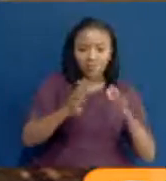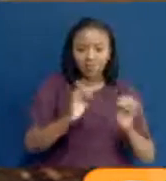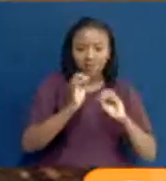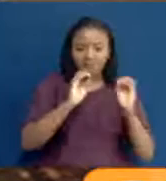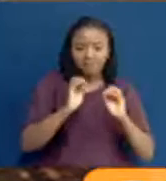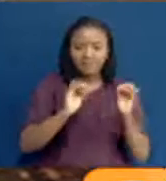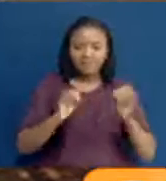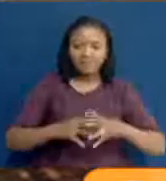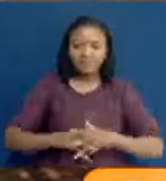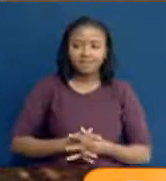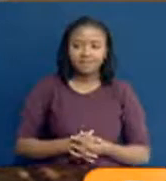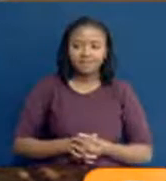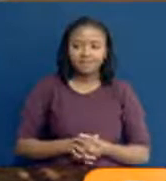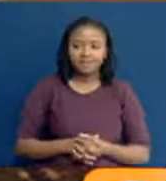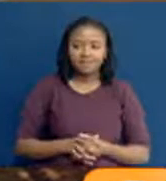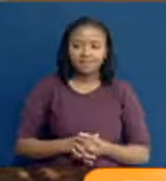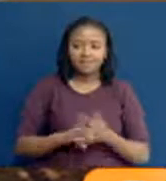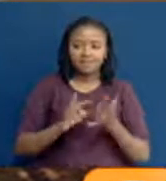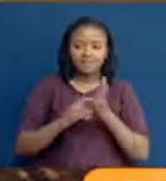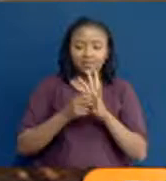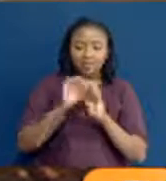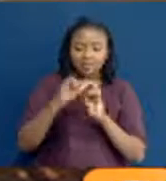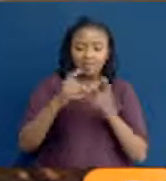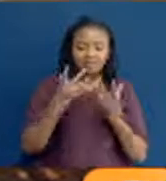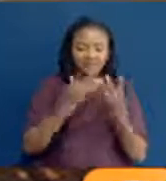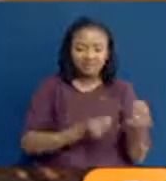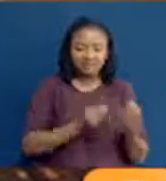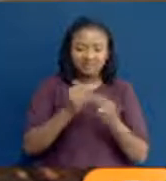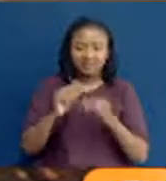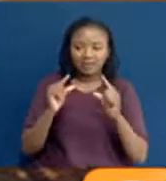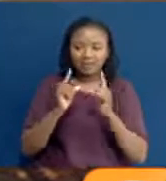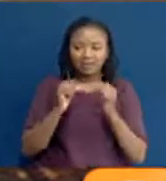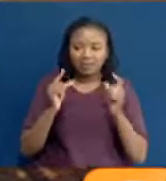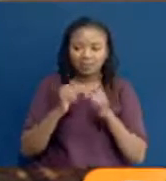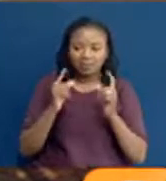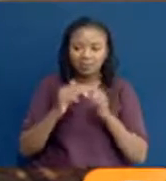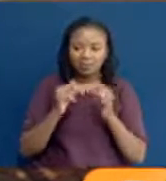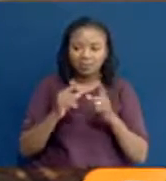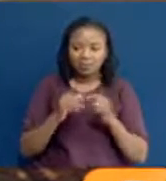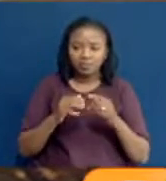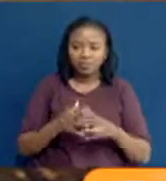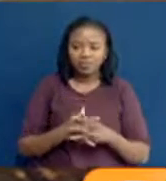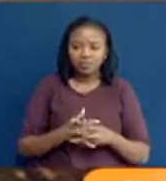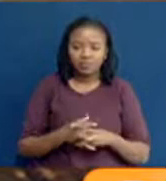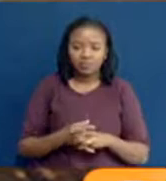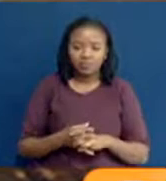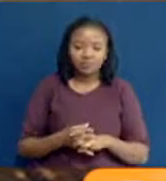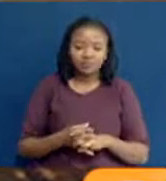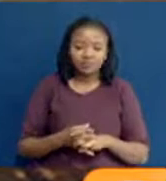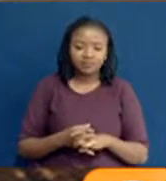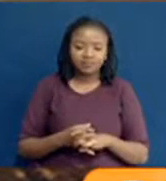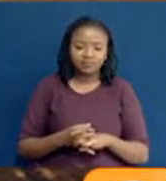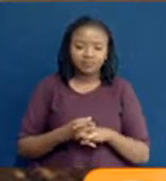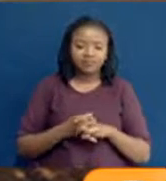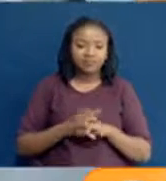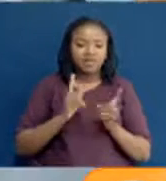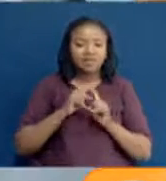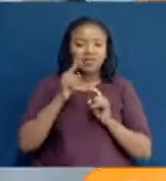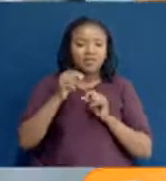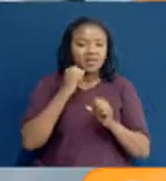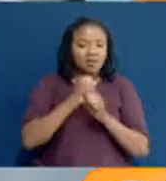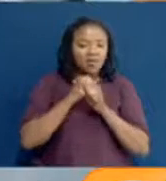credits offsets. So that's in a very simple terms. Yeah. What is a carbon credit offset? Okay, so how does this work in terms